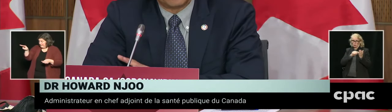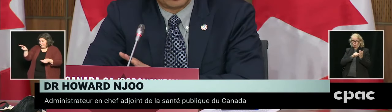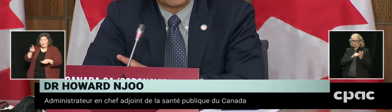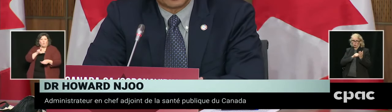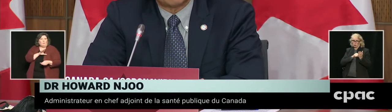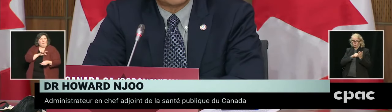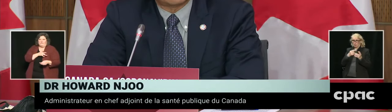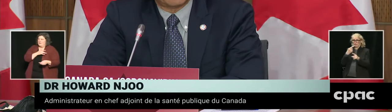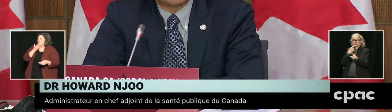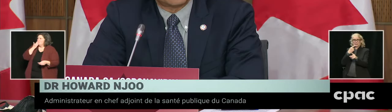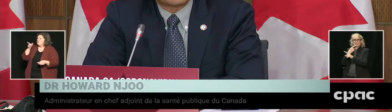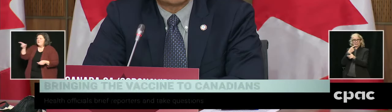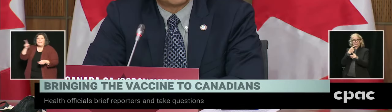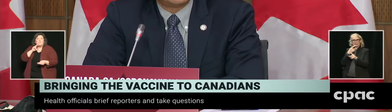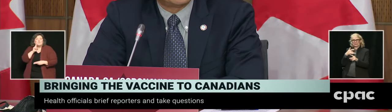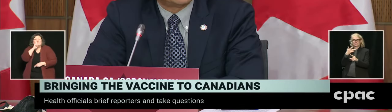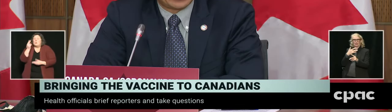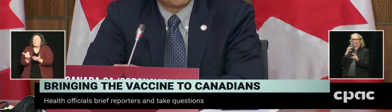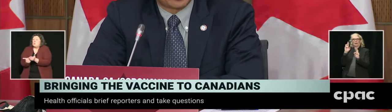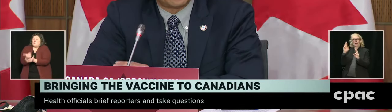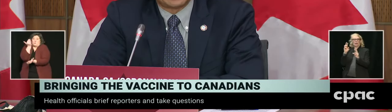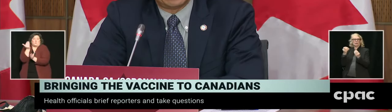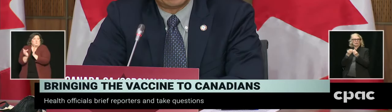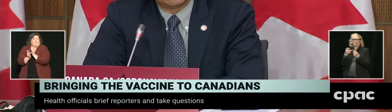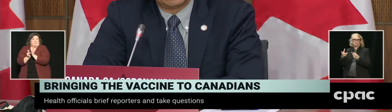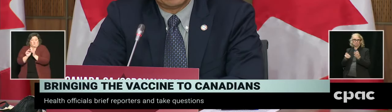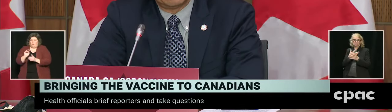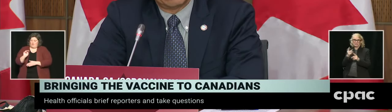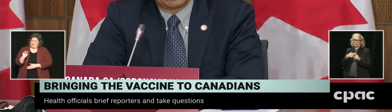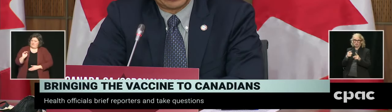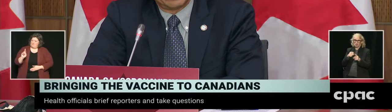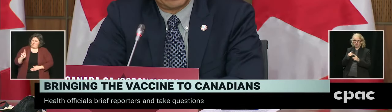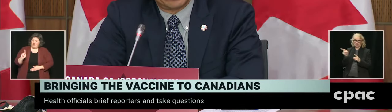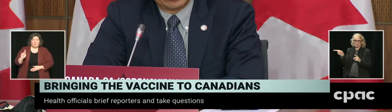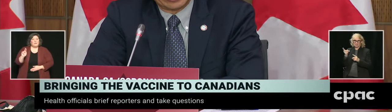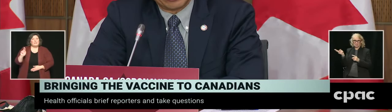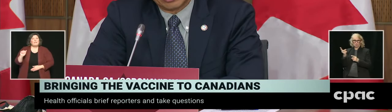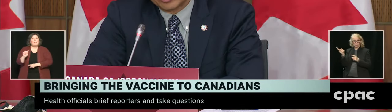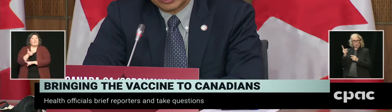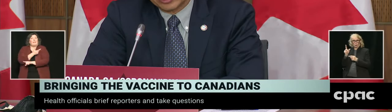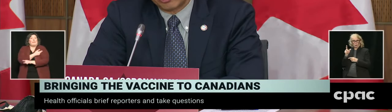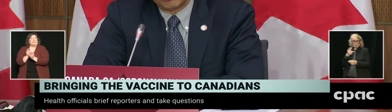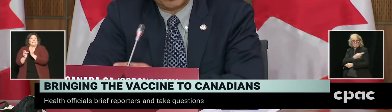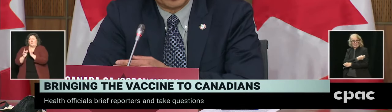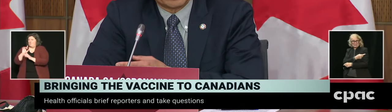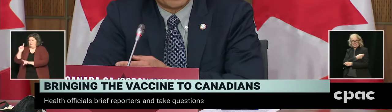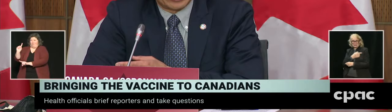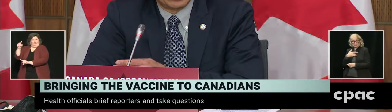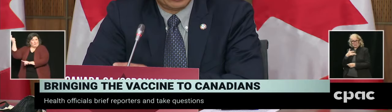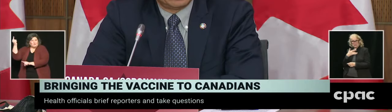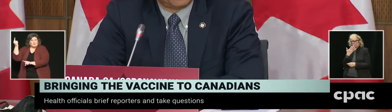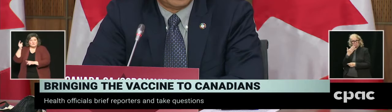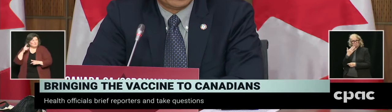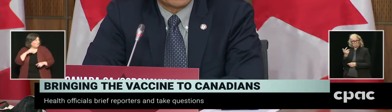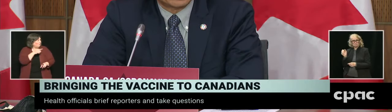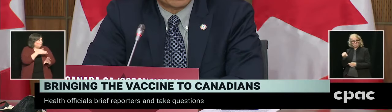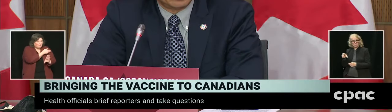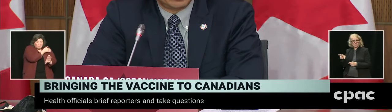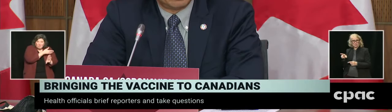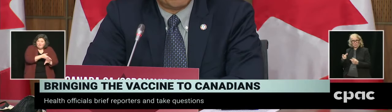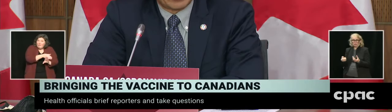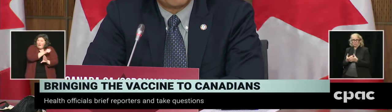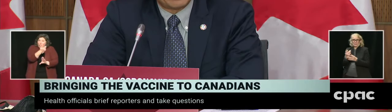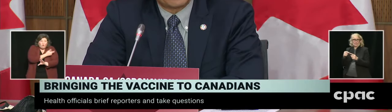it's a novel technology. It's never been done in mRNA, type of technology, and so because of that, there really isn't